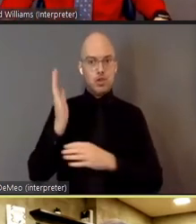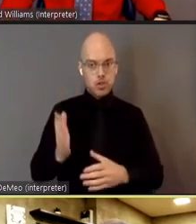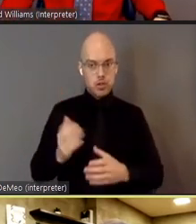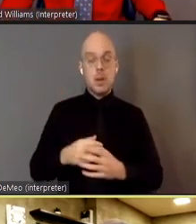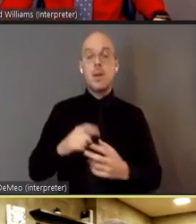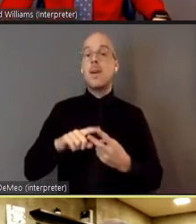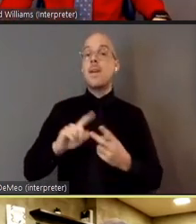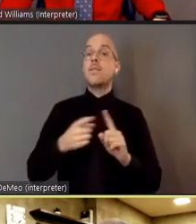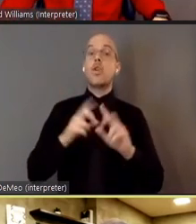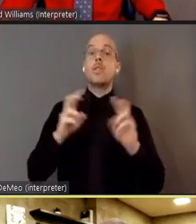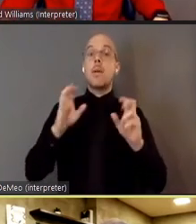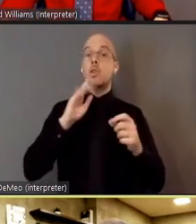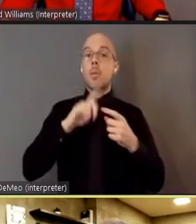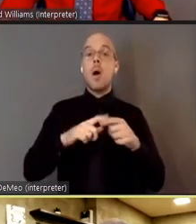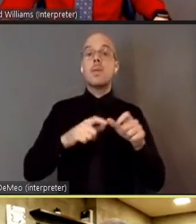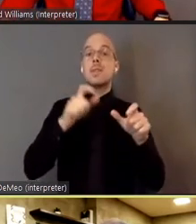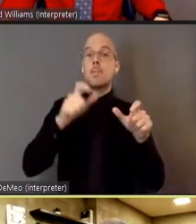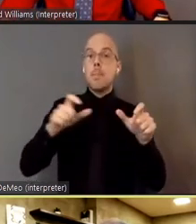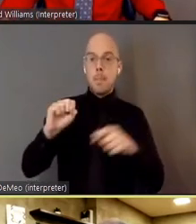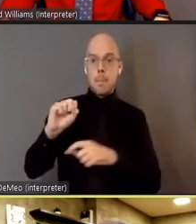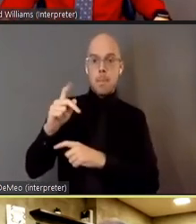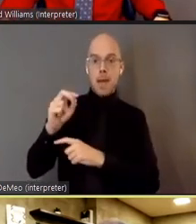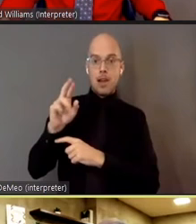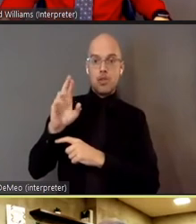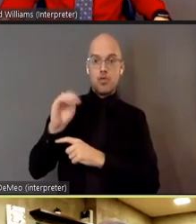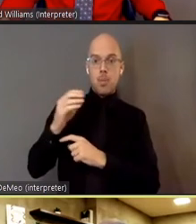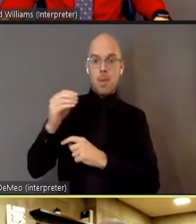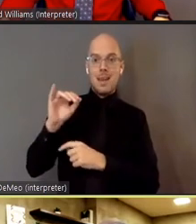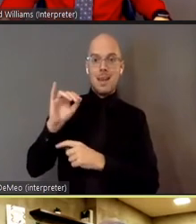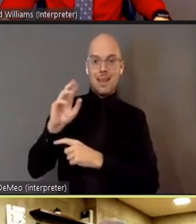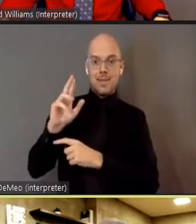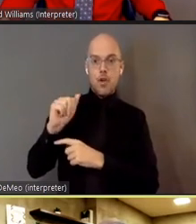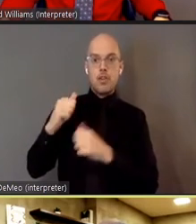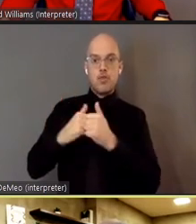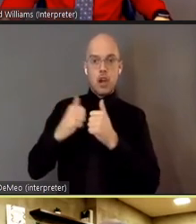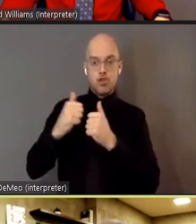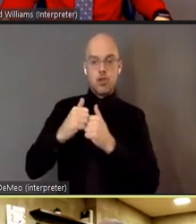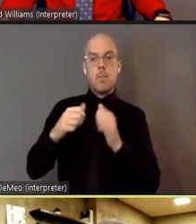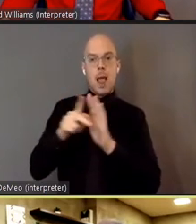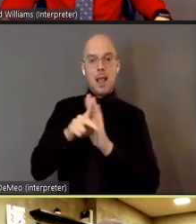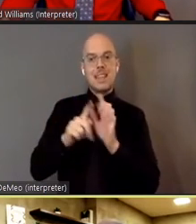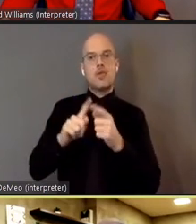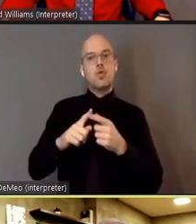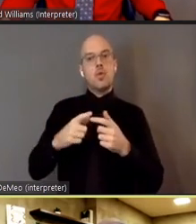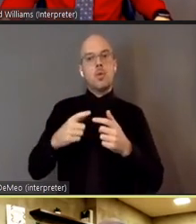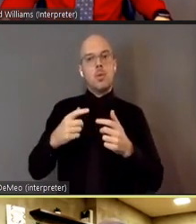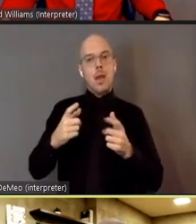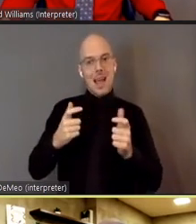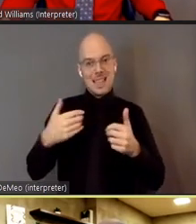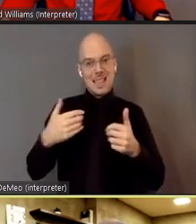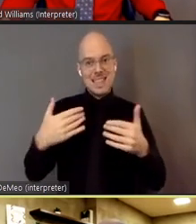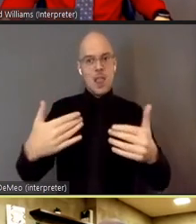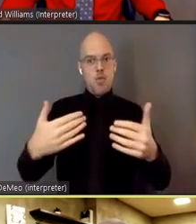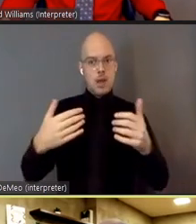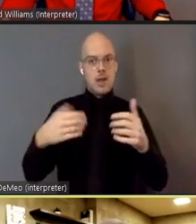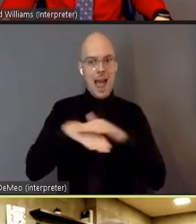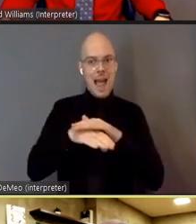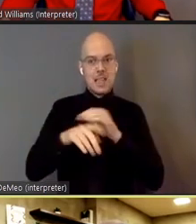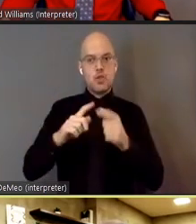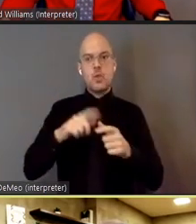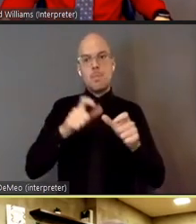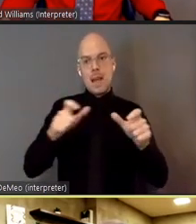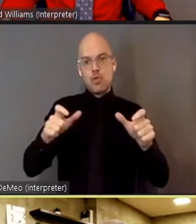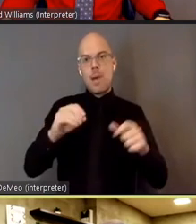spectrum and infrastructure policies to accelerate access to spectrum and 5G